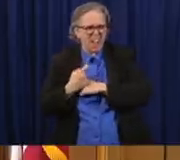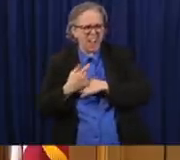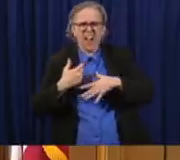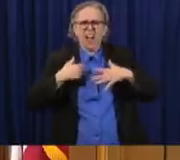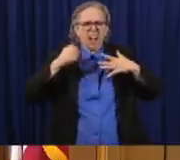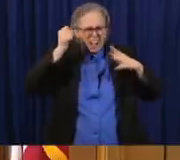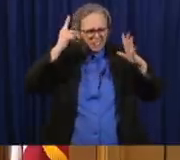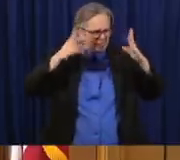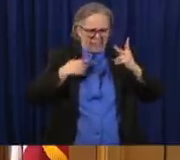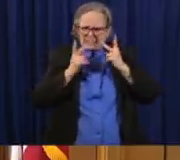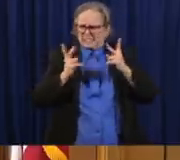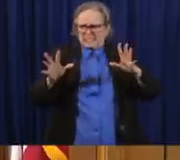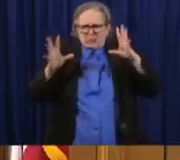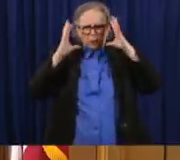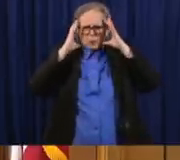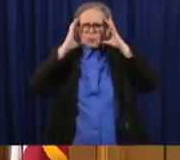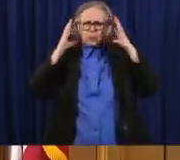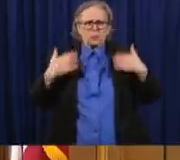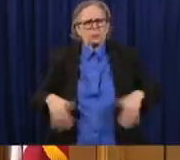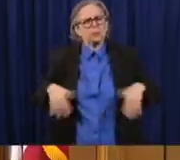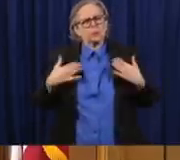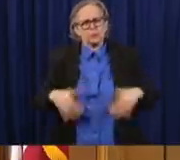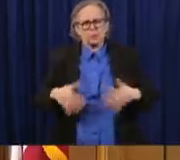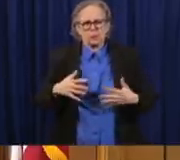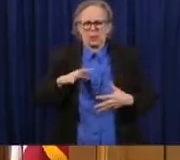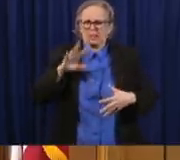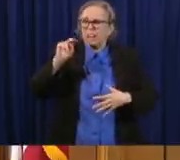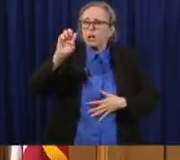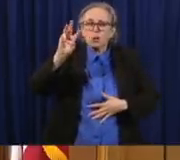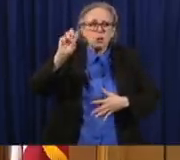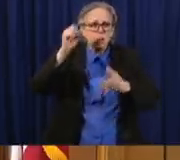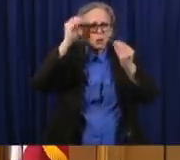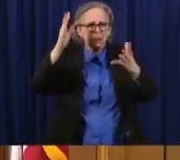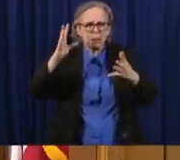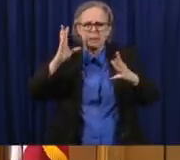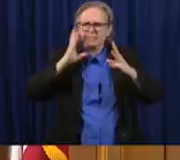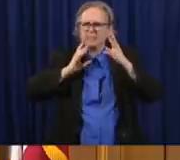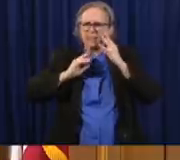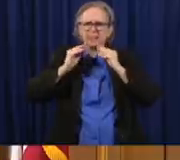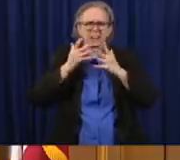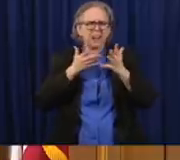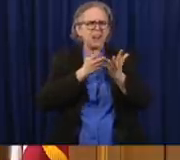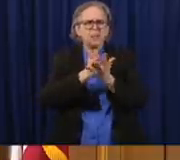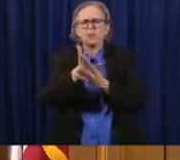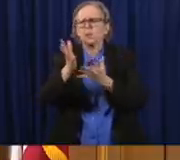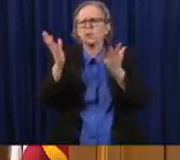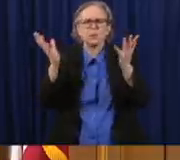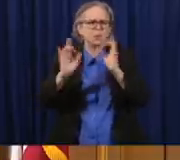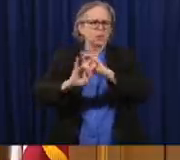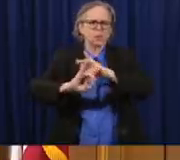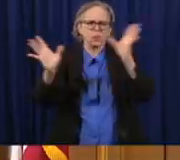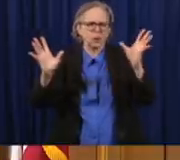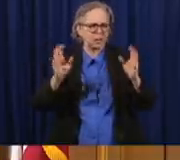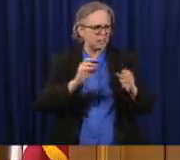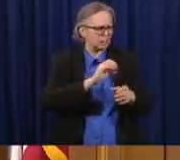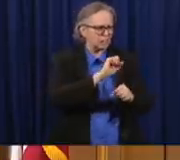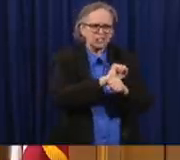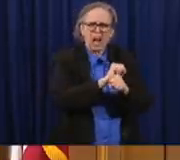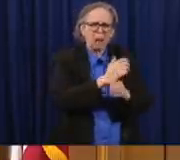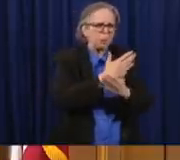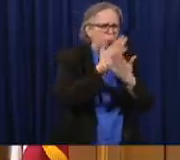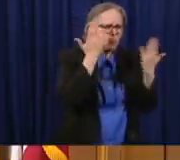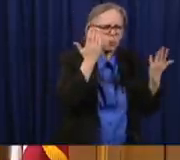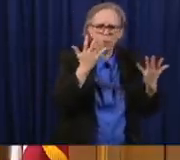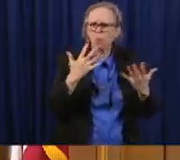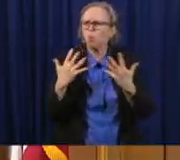news media, what people are dealing with. And I know that people who are unemployed want to work, and they want to get back,